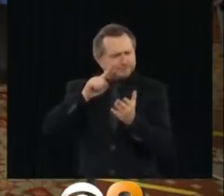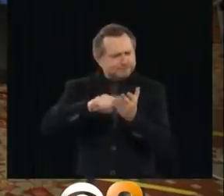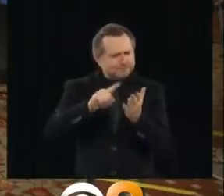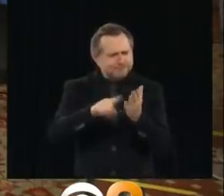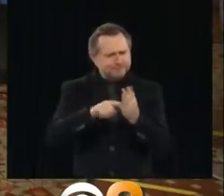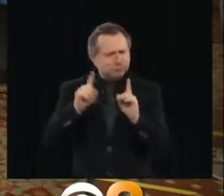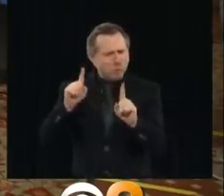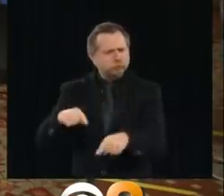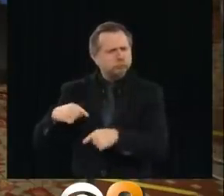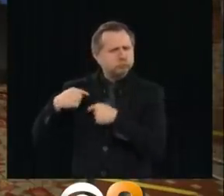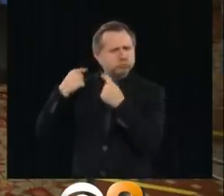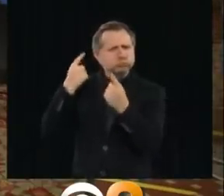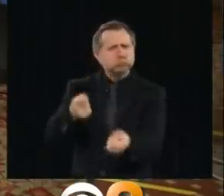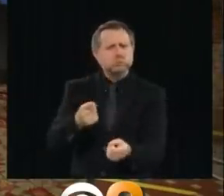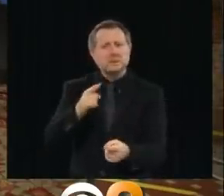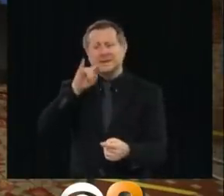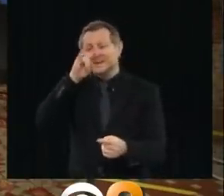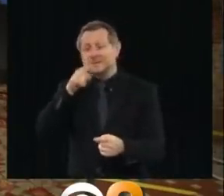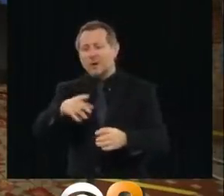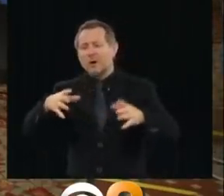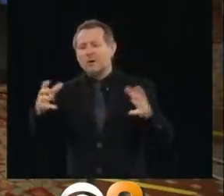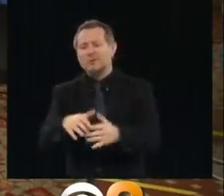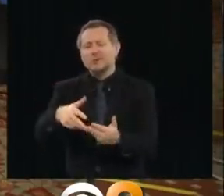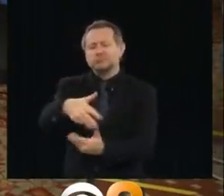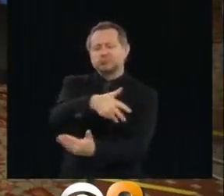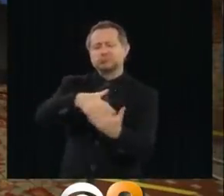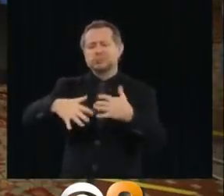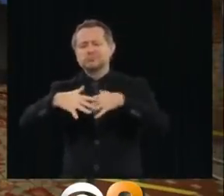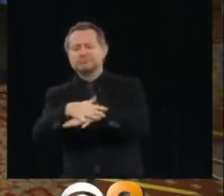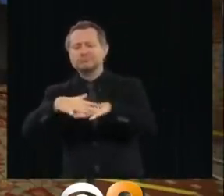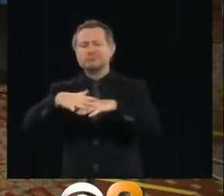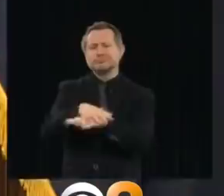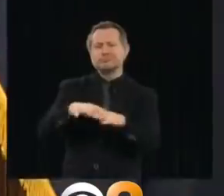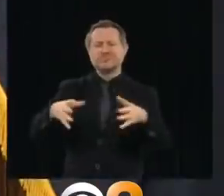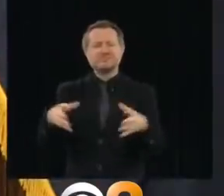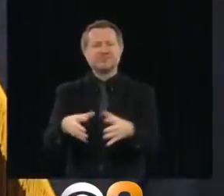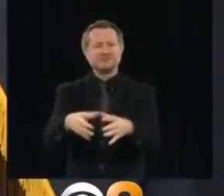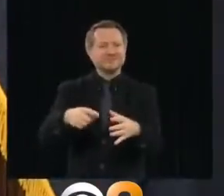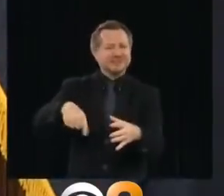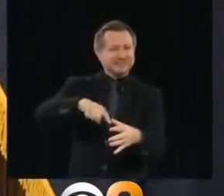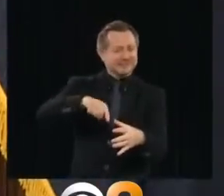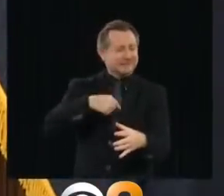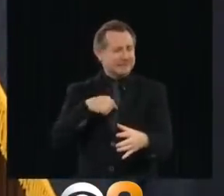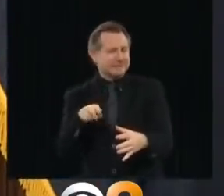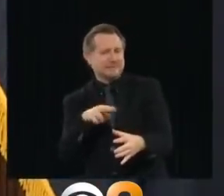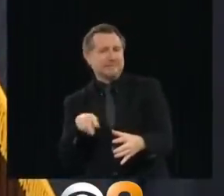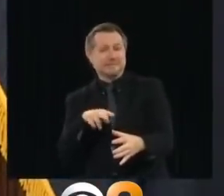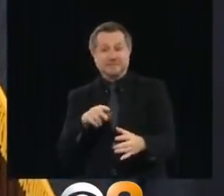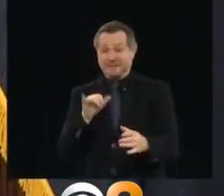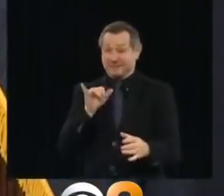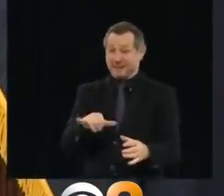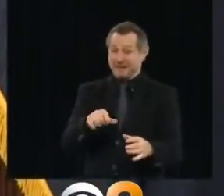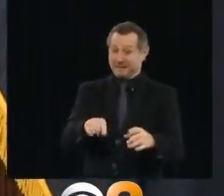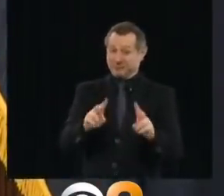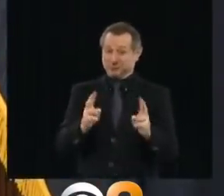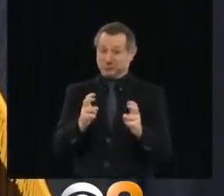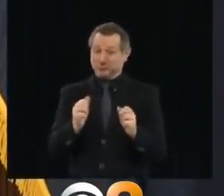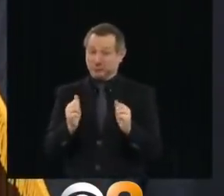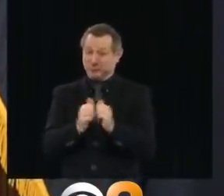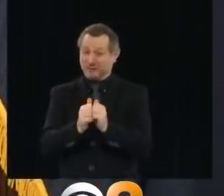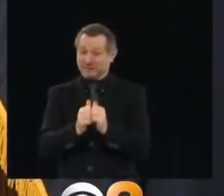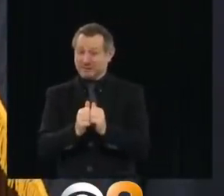always gatherings and they obviously had density and they were posing issues. This issue with this